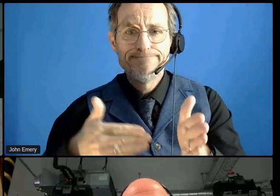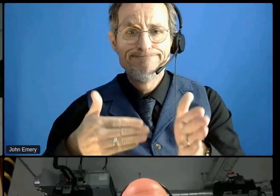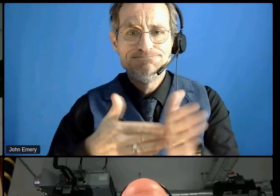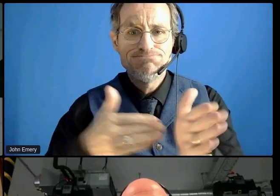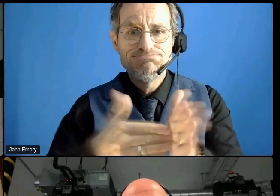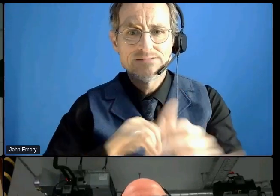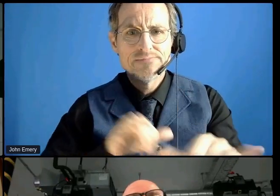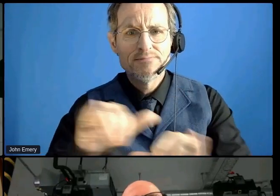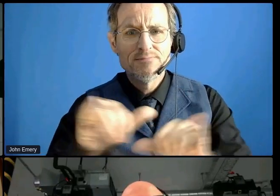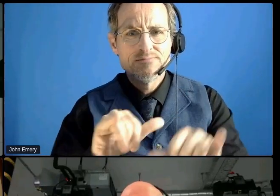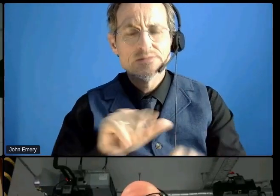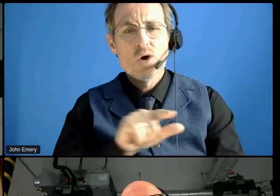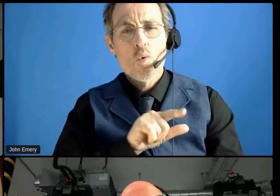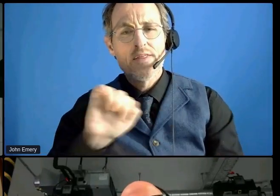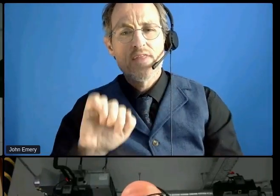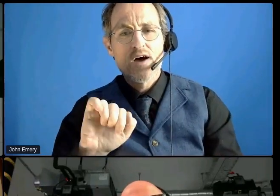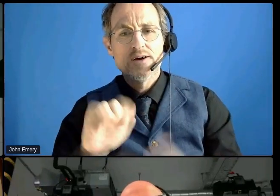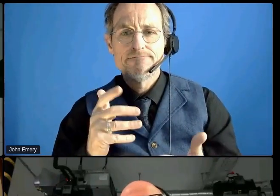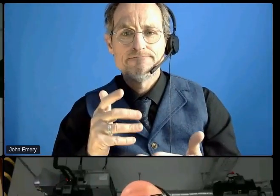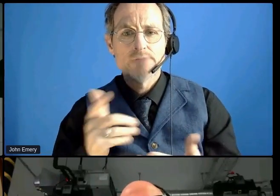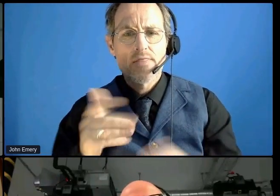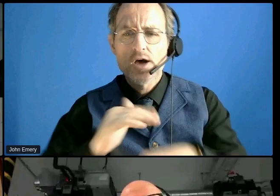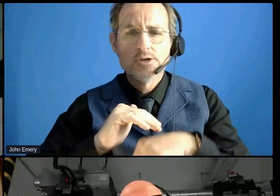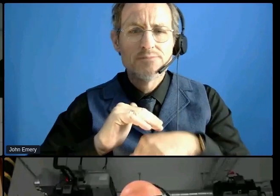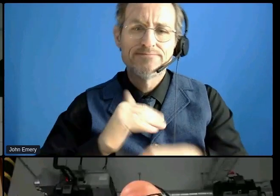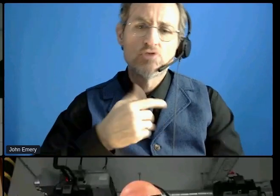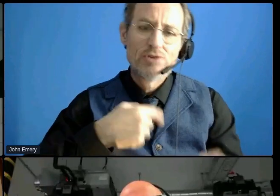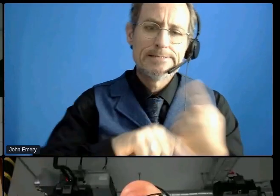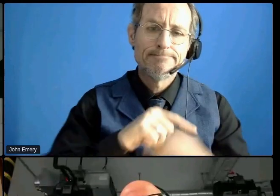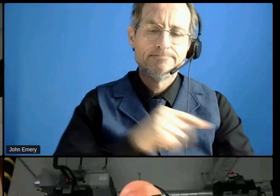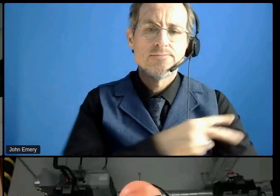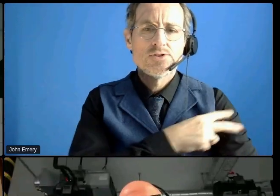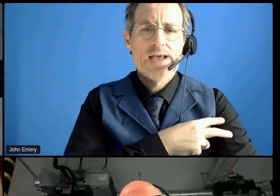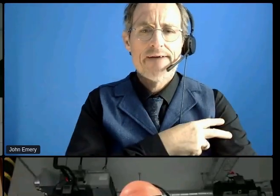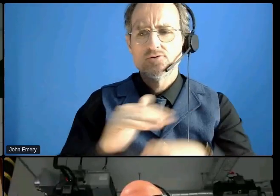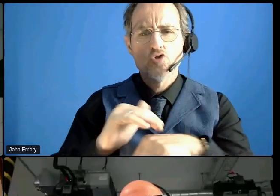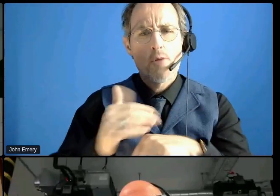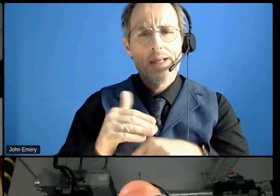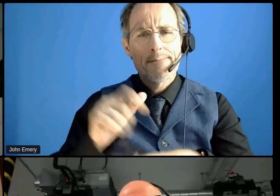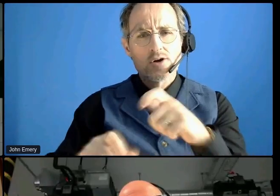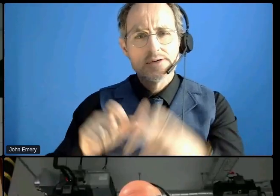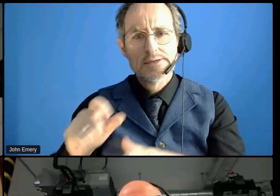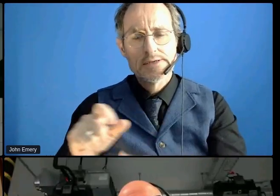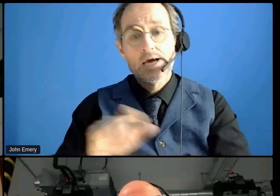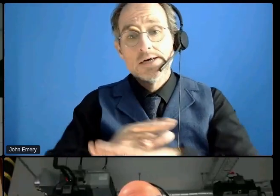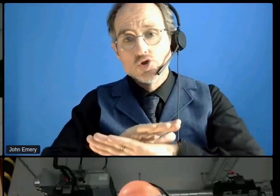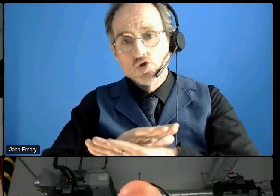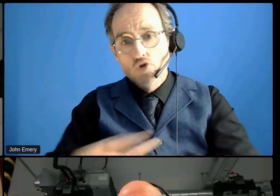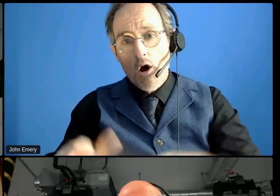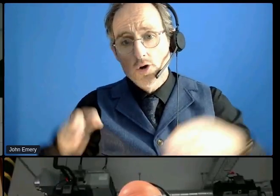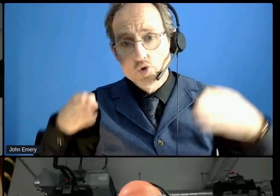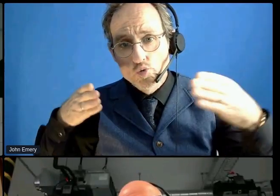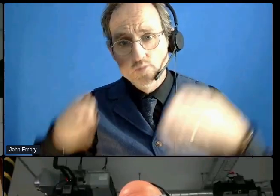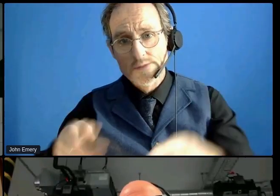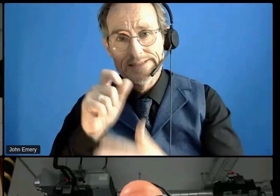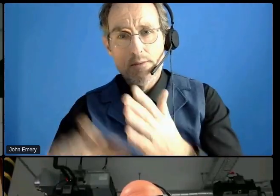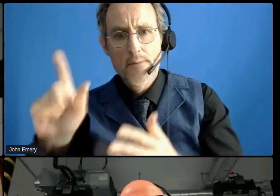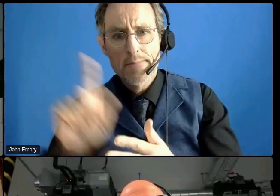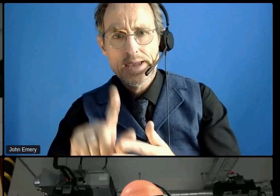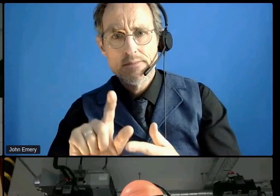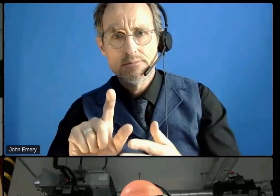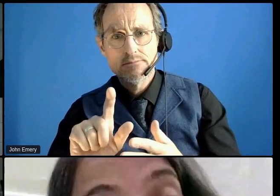Or have you indeed frozen? So what we're trying to do is creating. Can you hear me now? Yes. I can hear